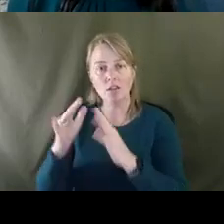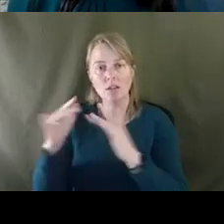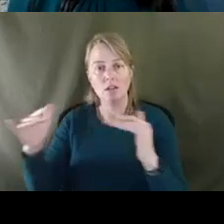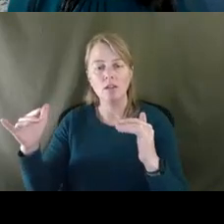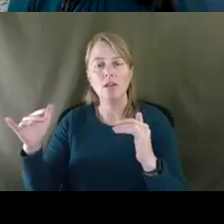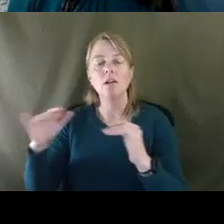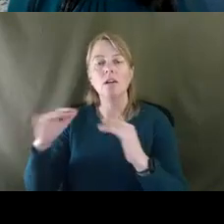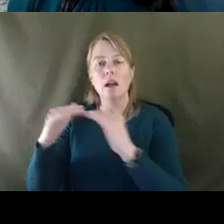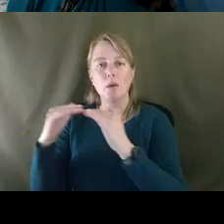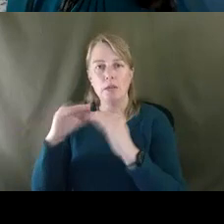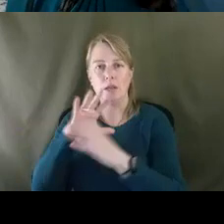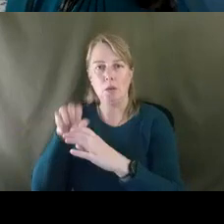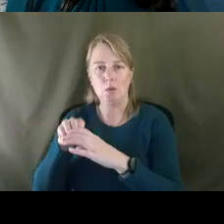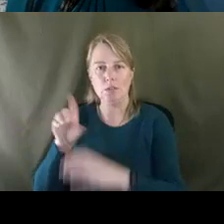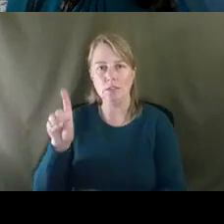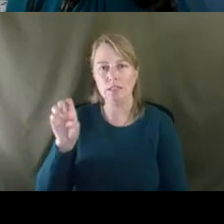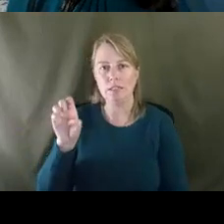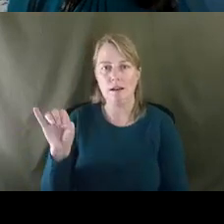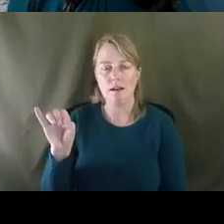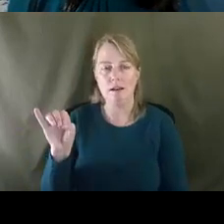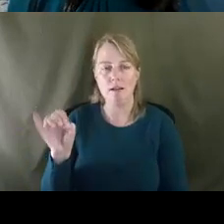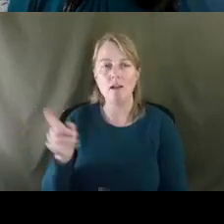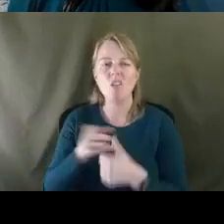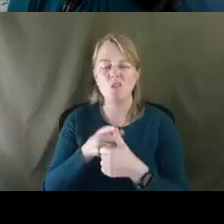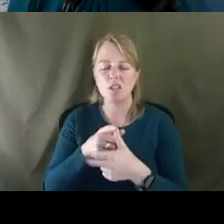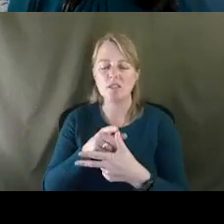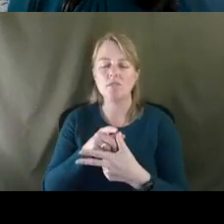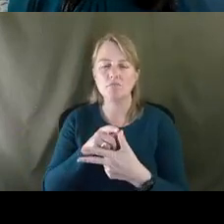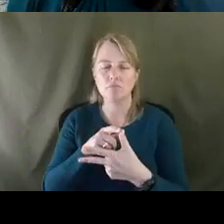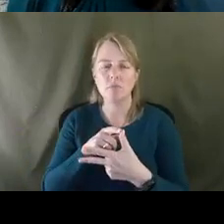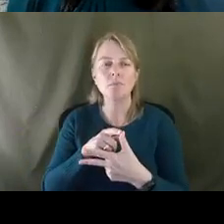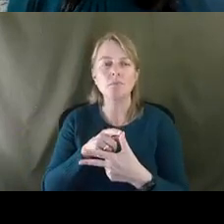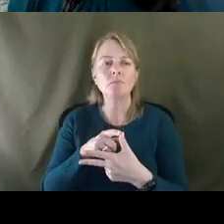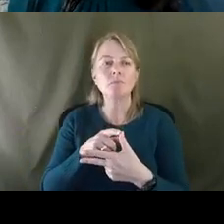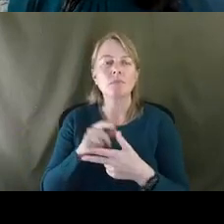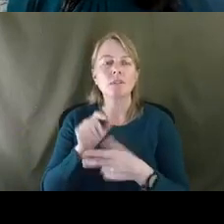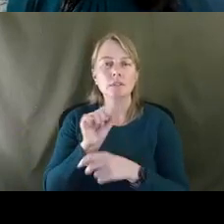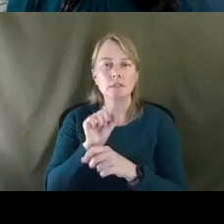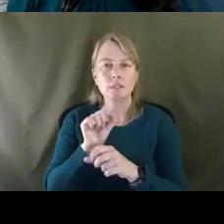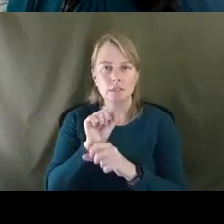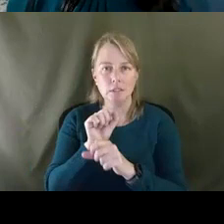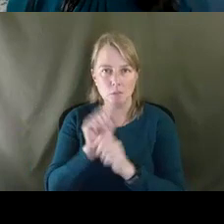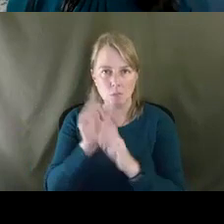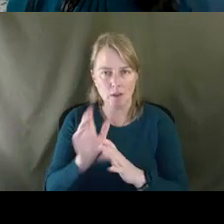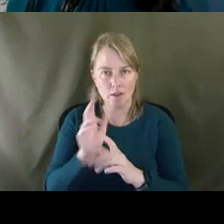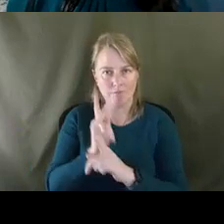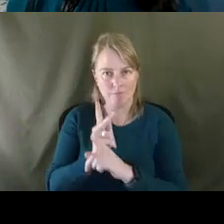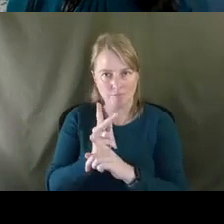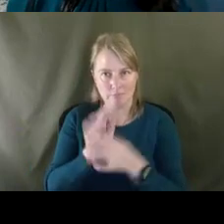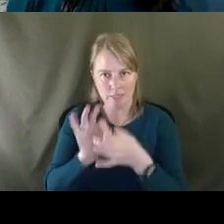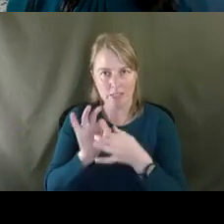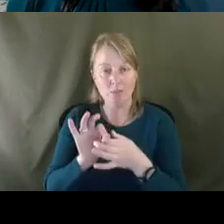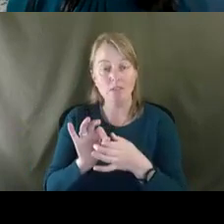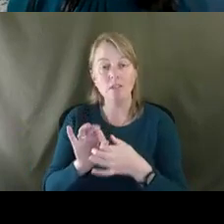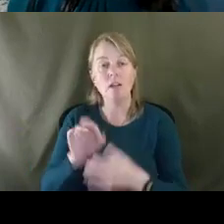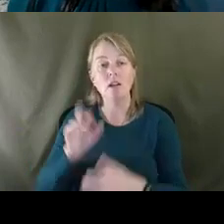inclusion. Let's start with employee engagement and retention. Gallup reports that only about